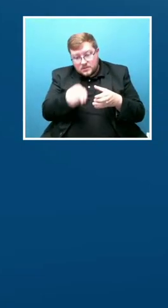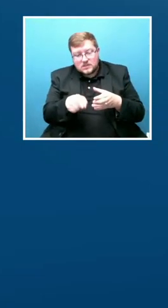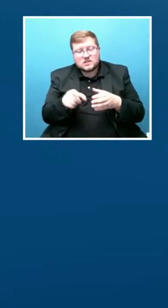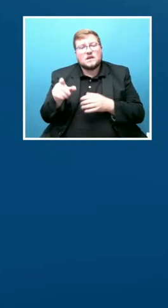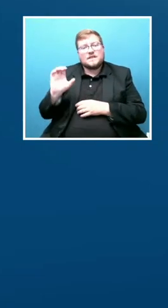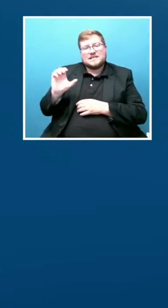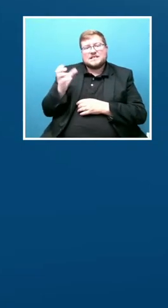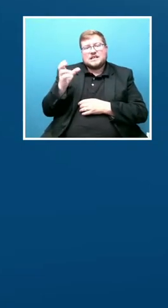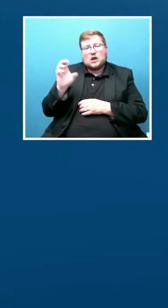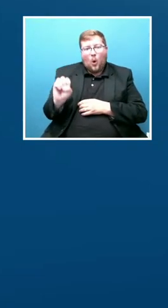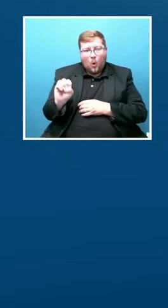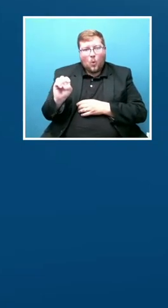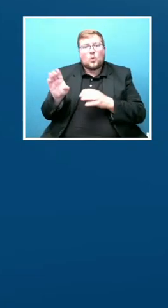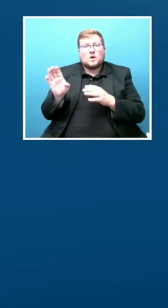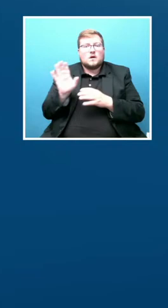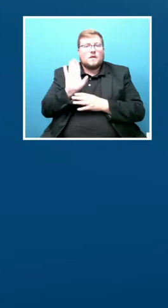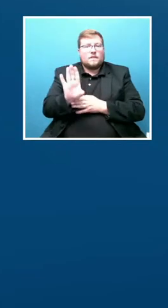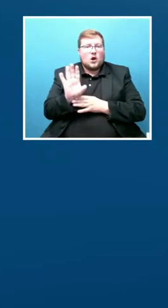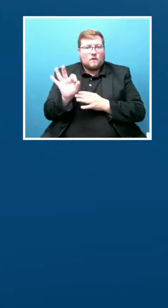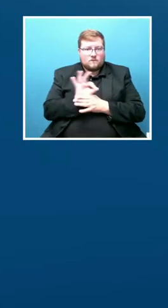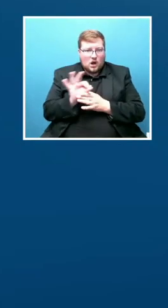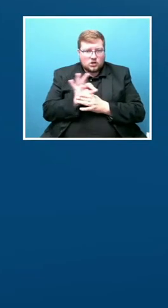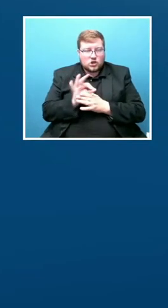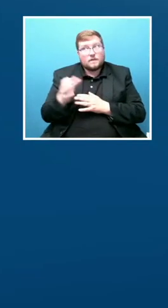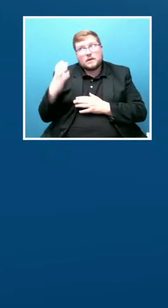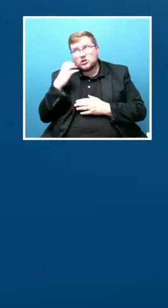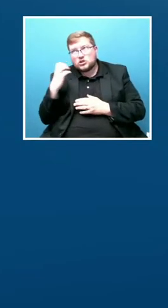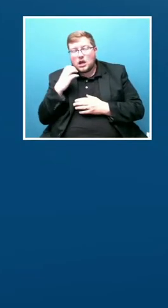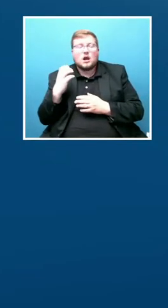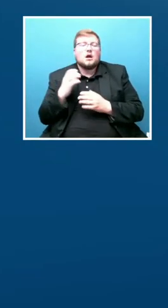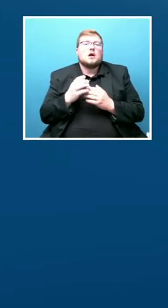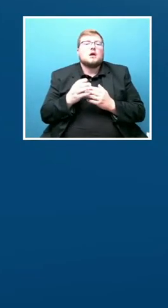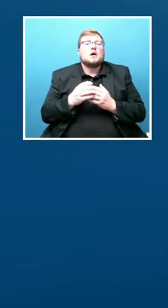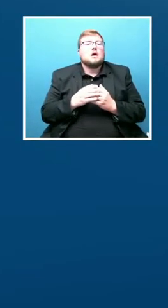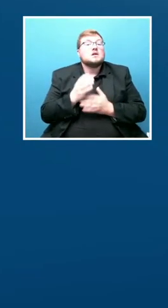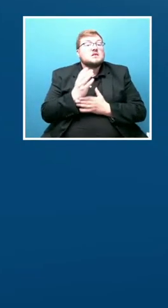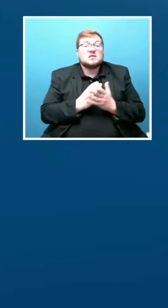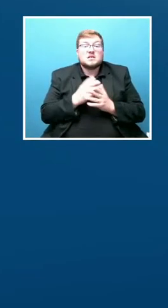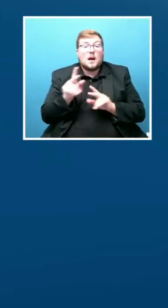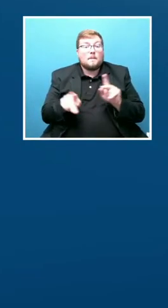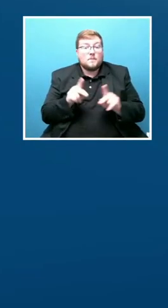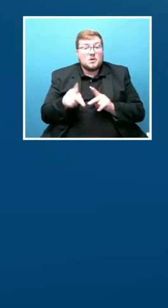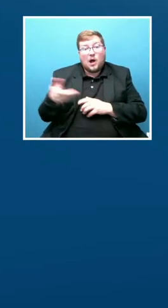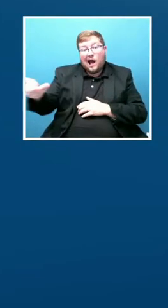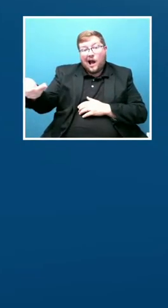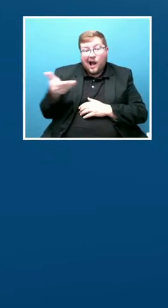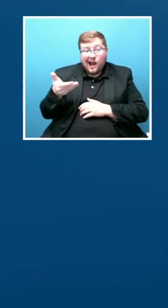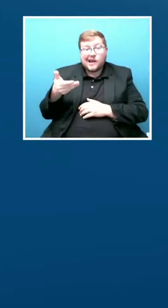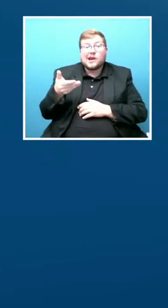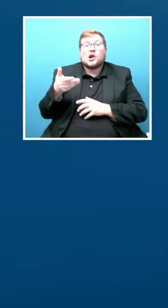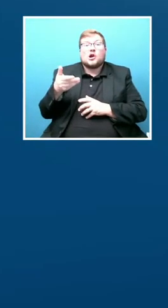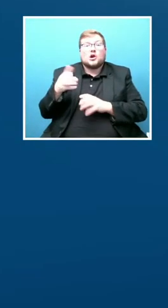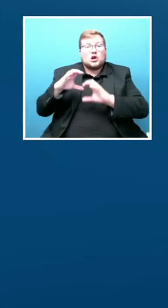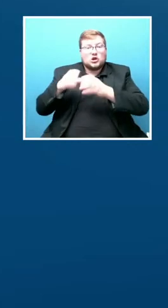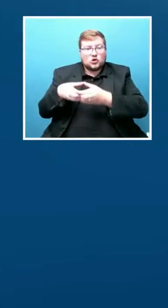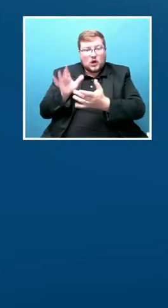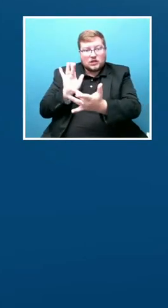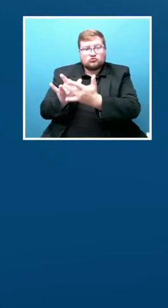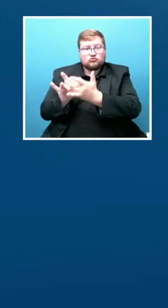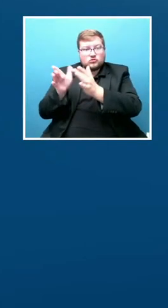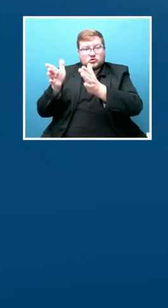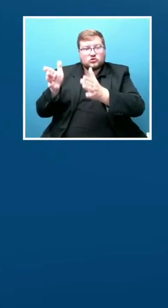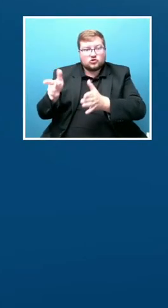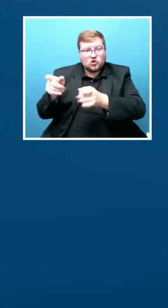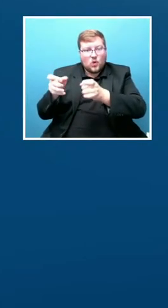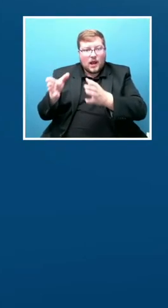the executive director or the chair. In some parties, they hire an outreach director whose job that is, and there